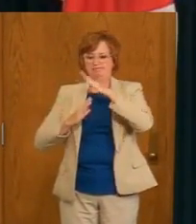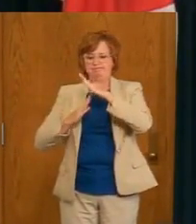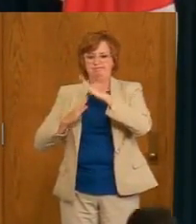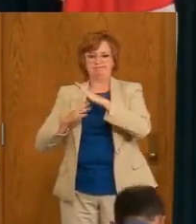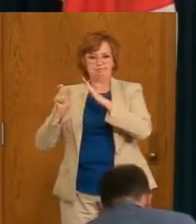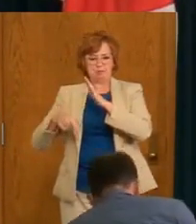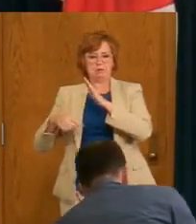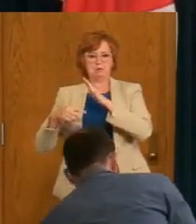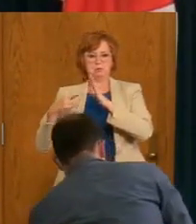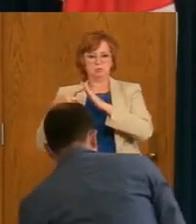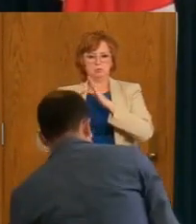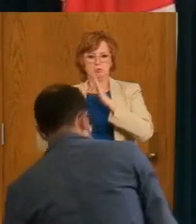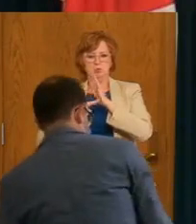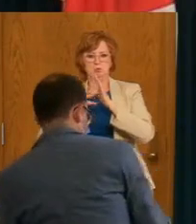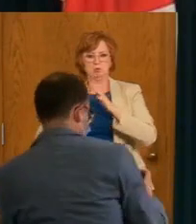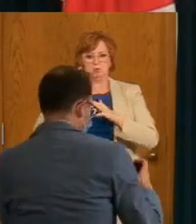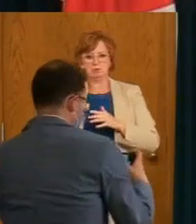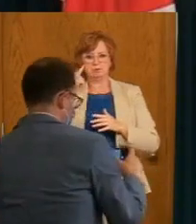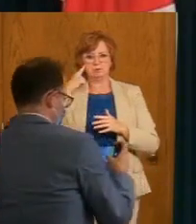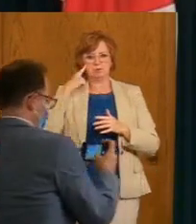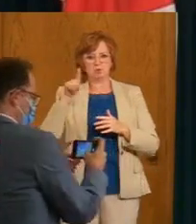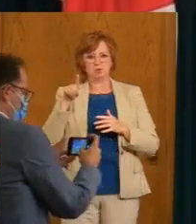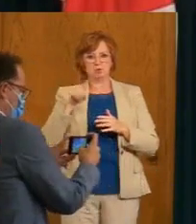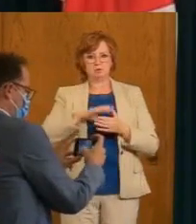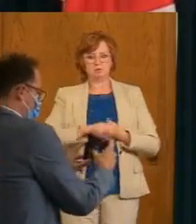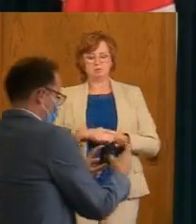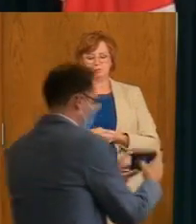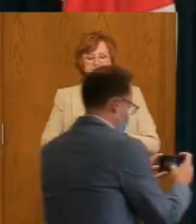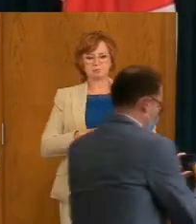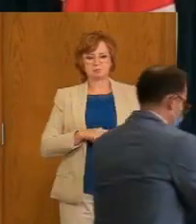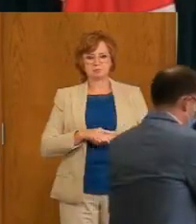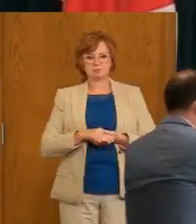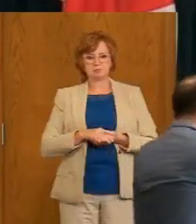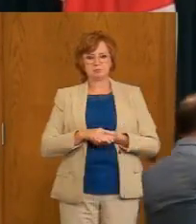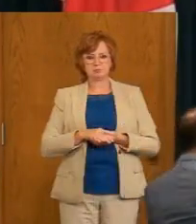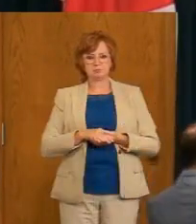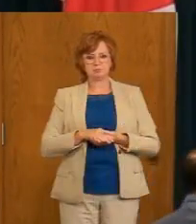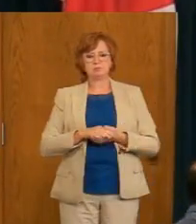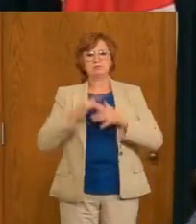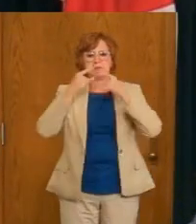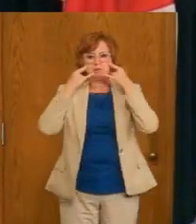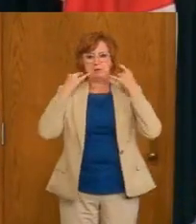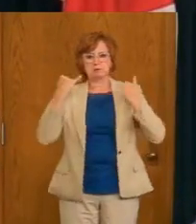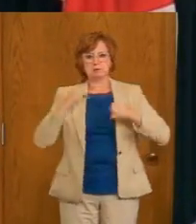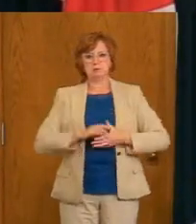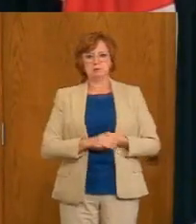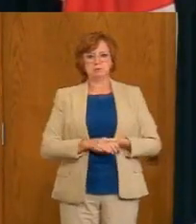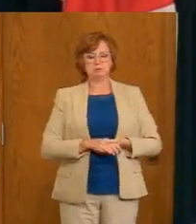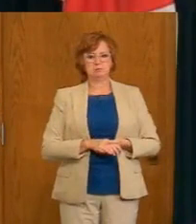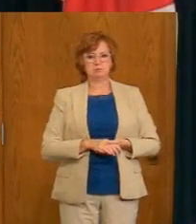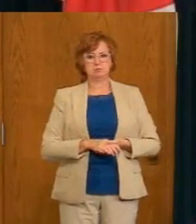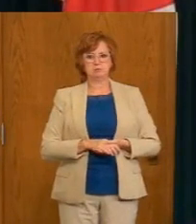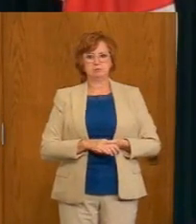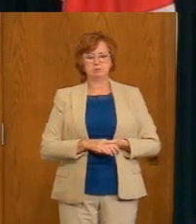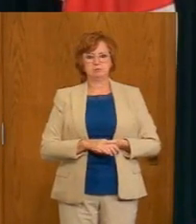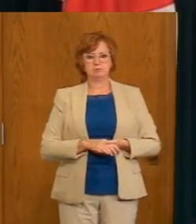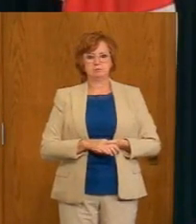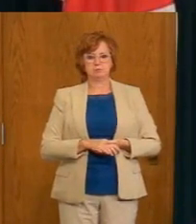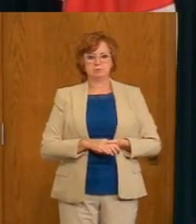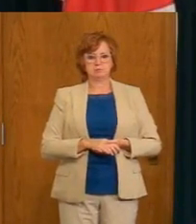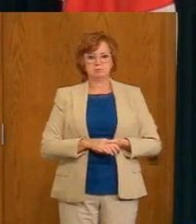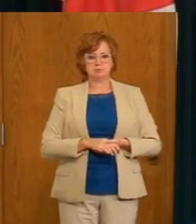have seen declining hospitalization deaths in the fully vaccinated, and the data we showed in May and June confirms that. So I think people